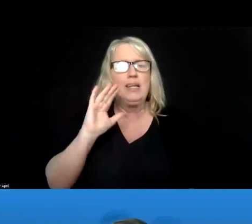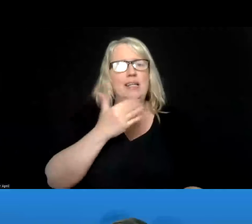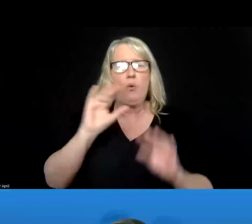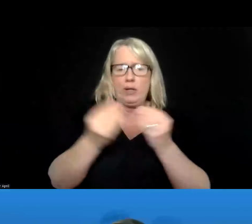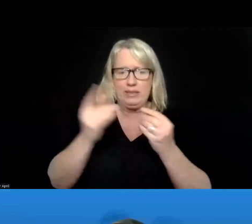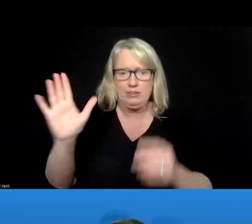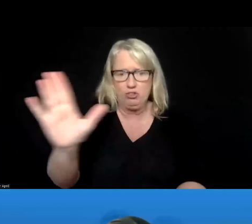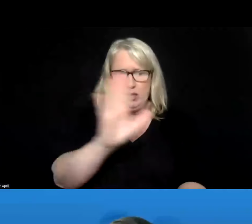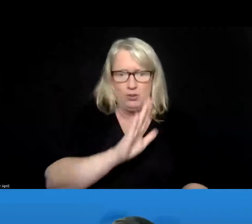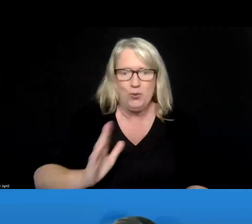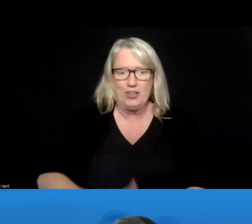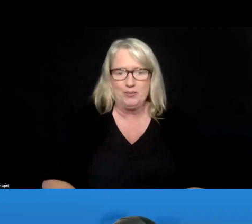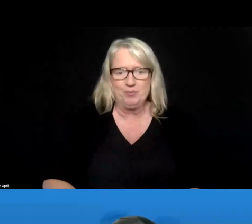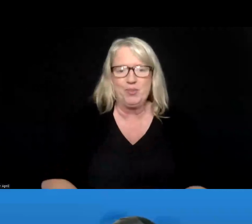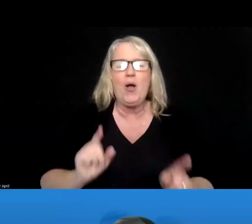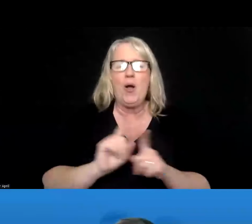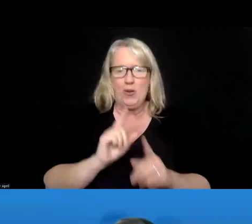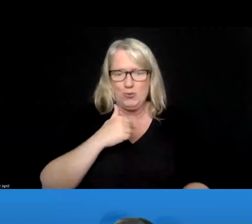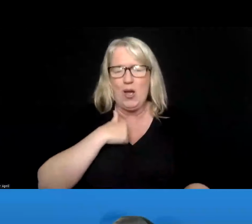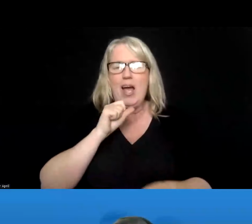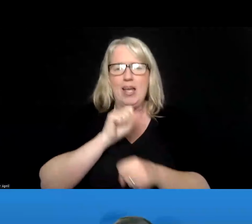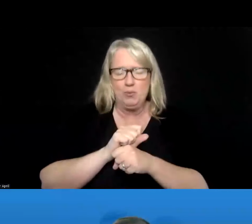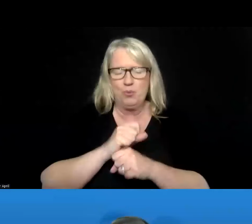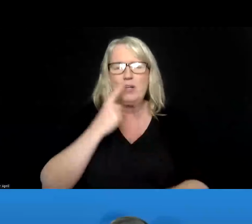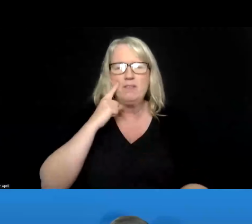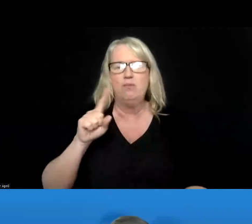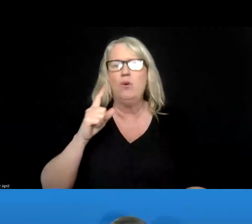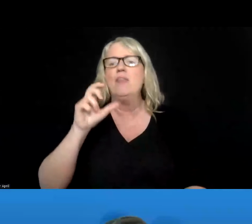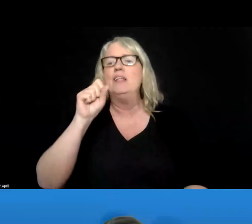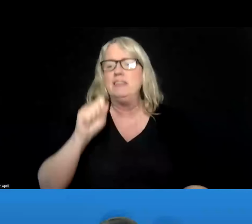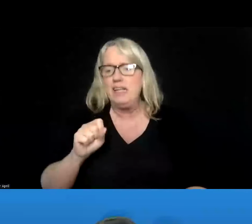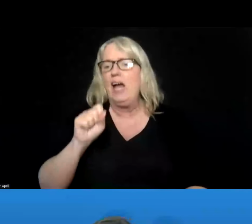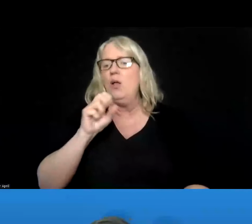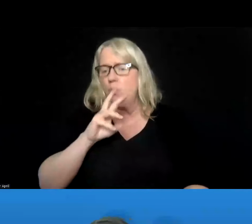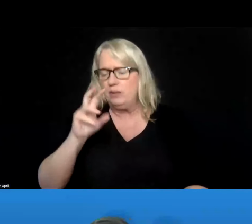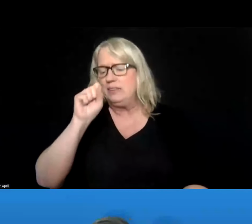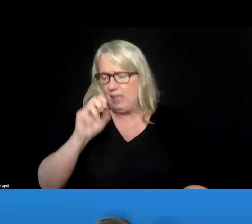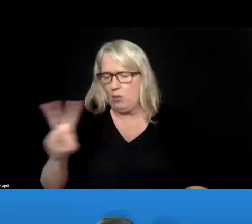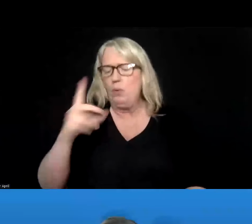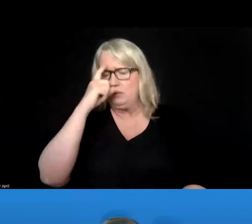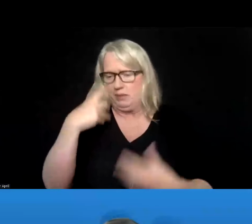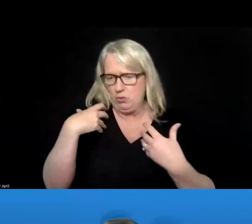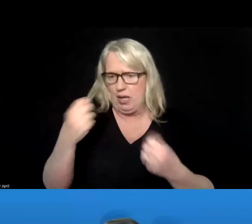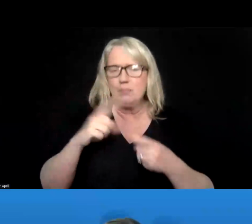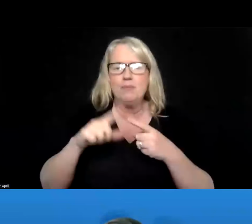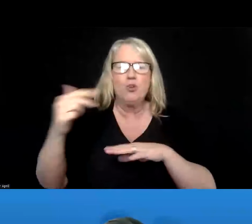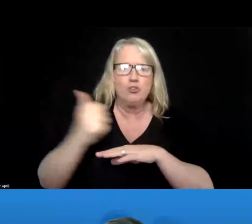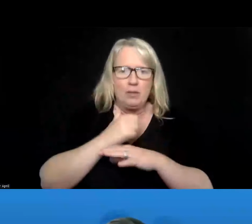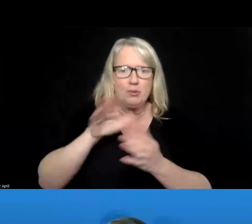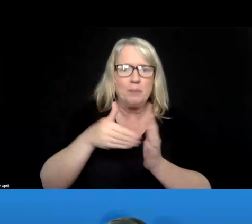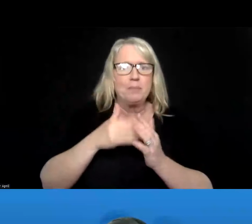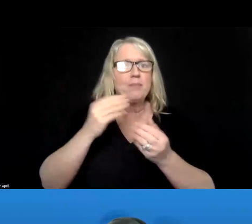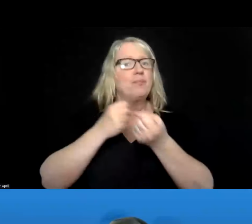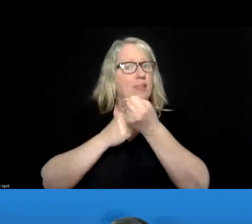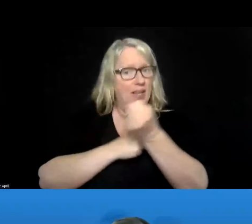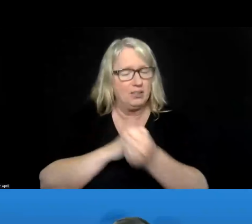yours. I also work for the South-Southwest Mental Health Technology Transfer Center, which is funded by